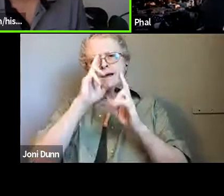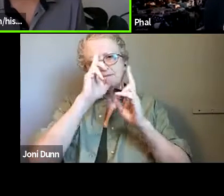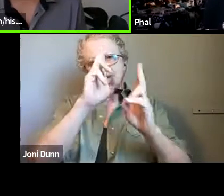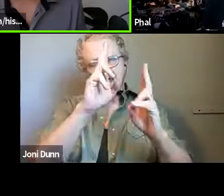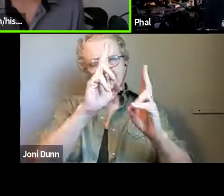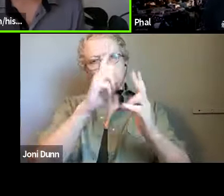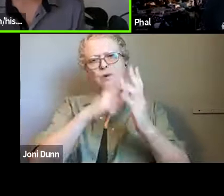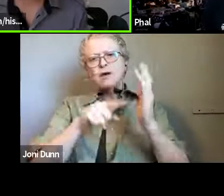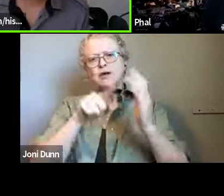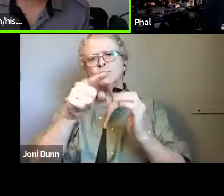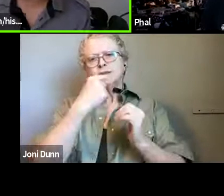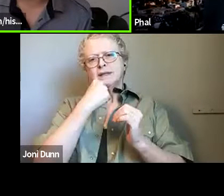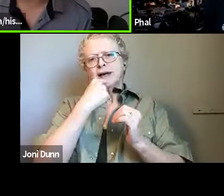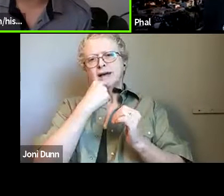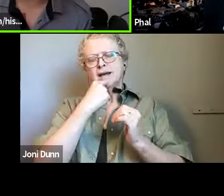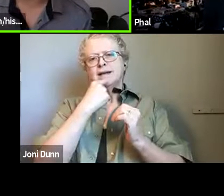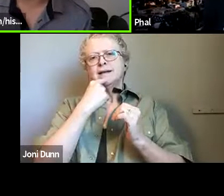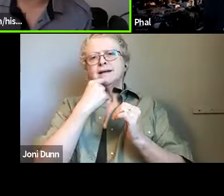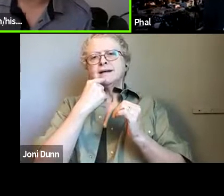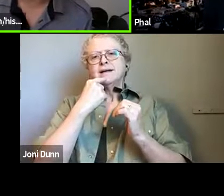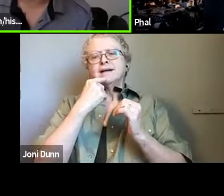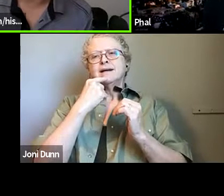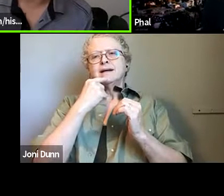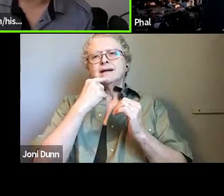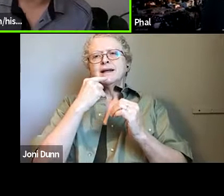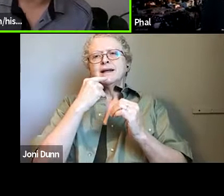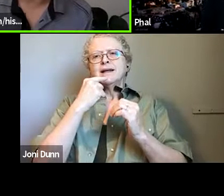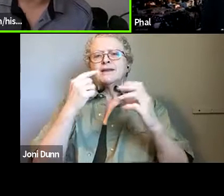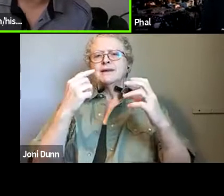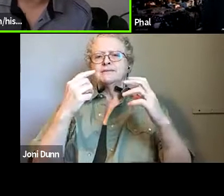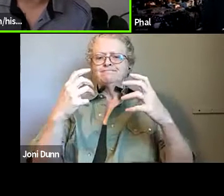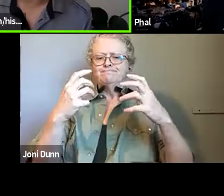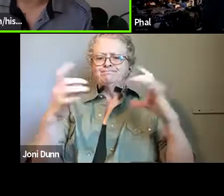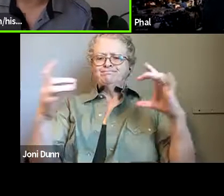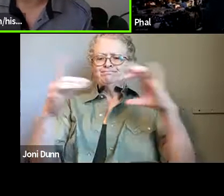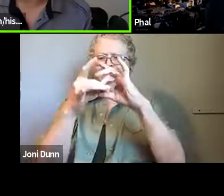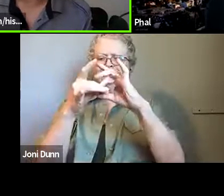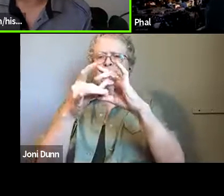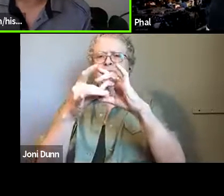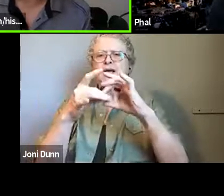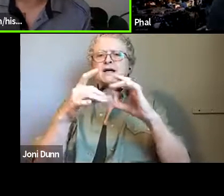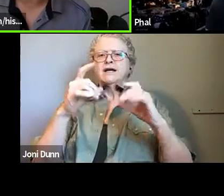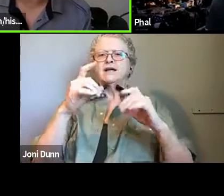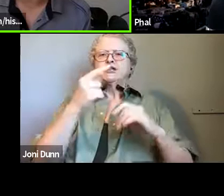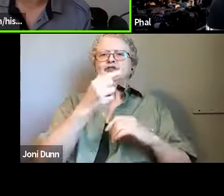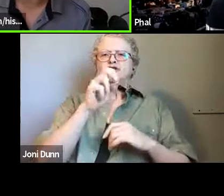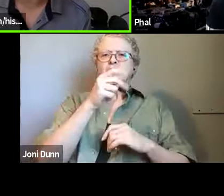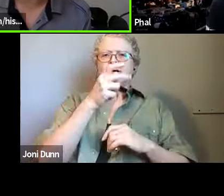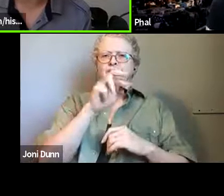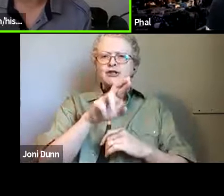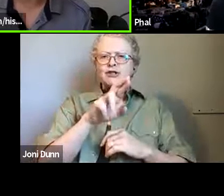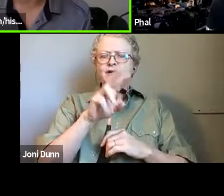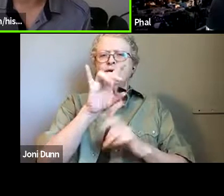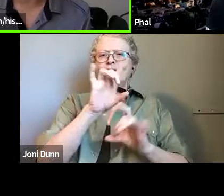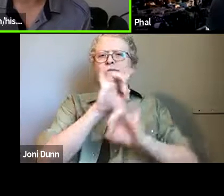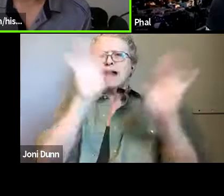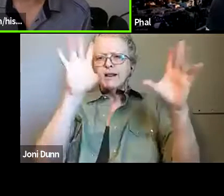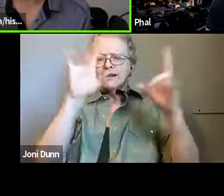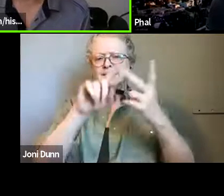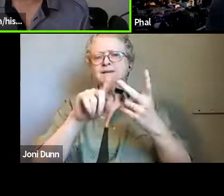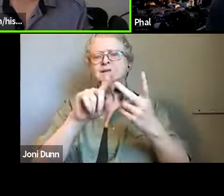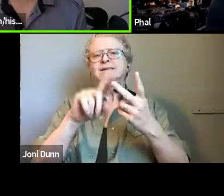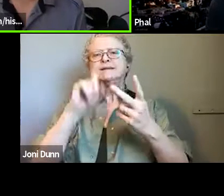about the intersectionality between sexual violence, gendered violence, and disability violence, violence